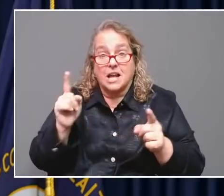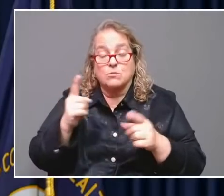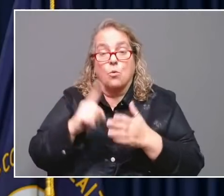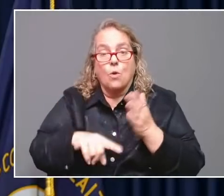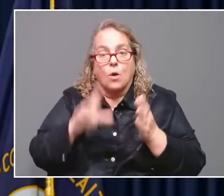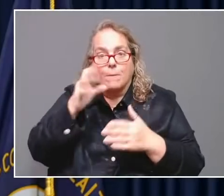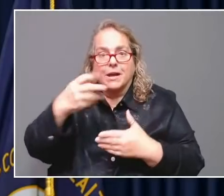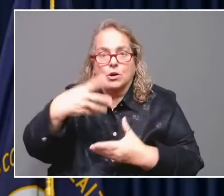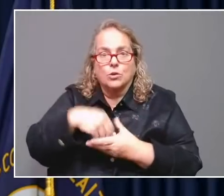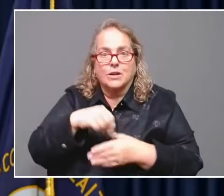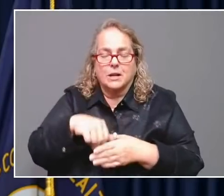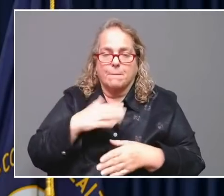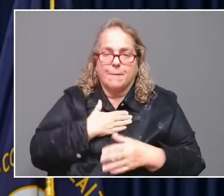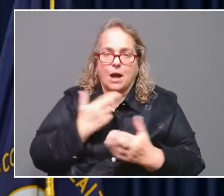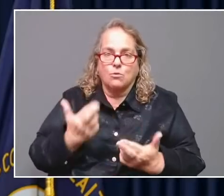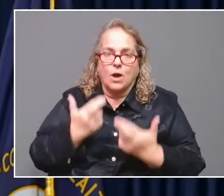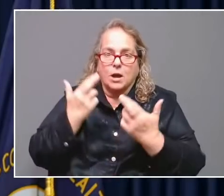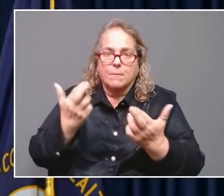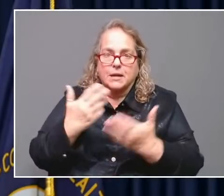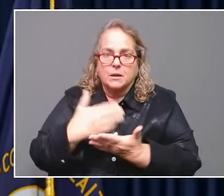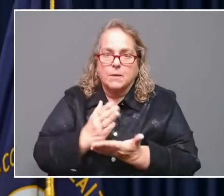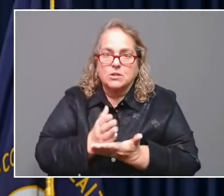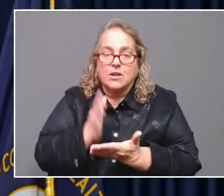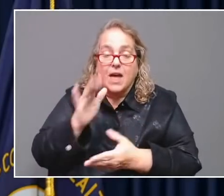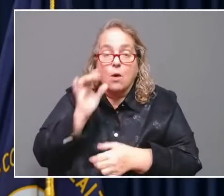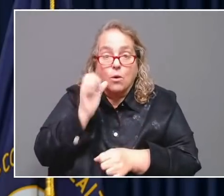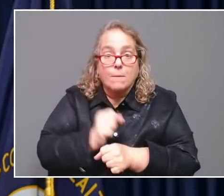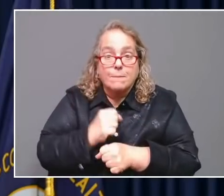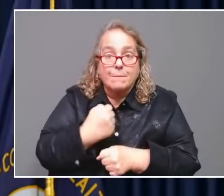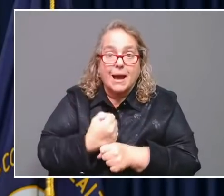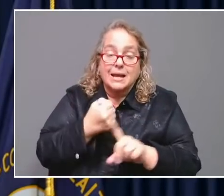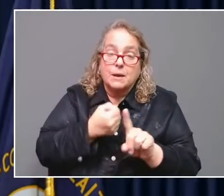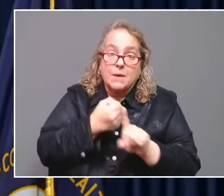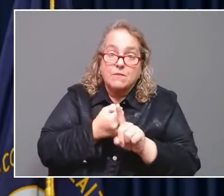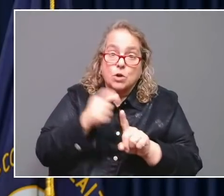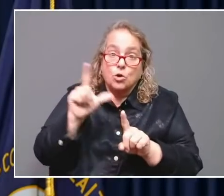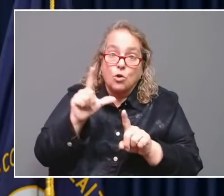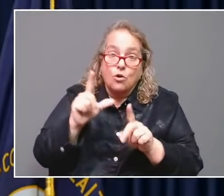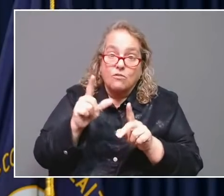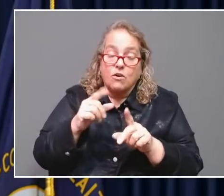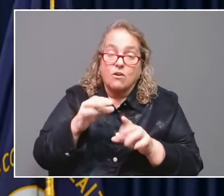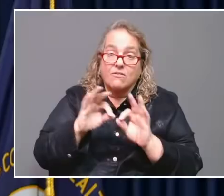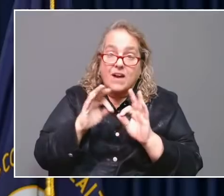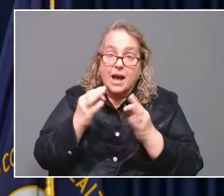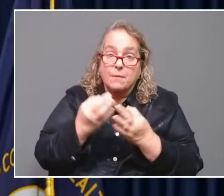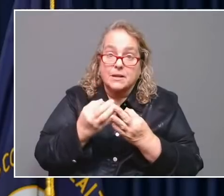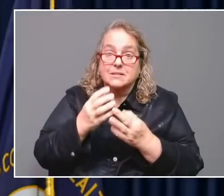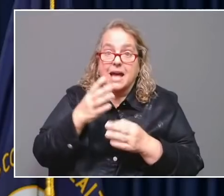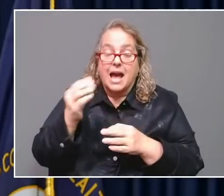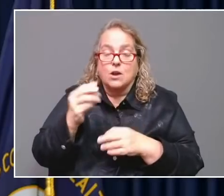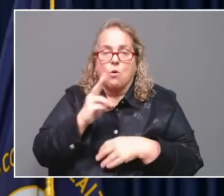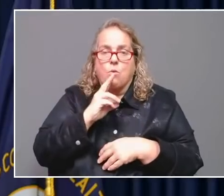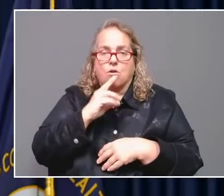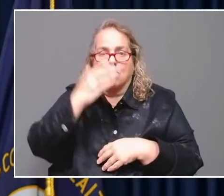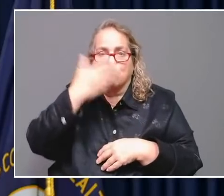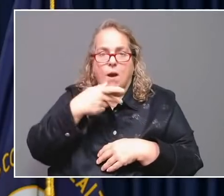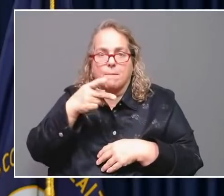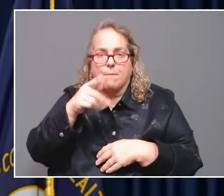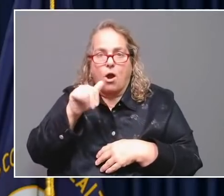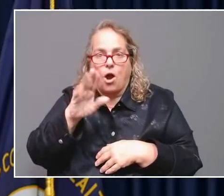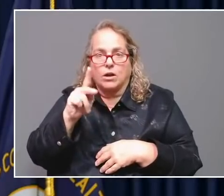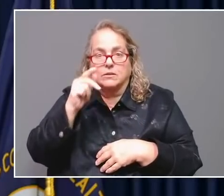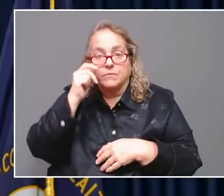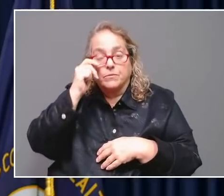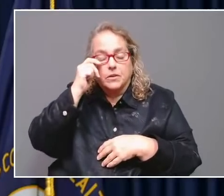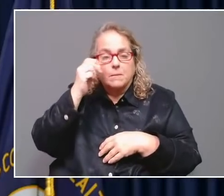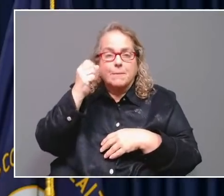will make an impact for Louisville families and a special place in that city, Waterfront Park. For so many people in Louisville or who come